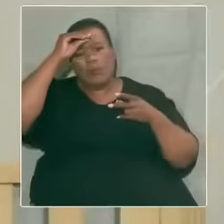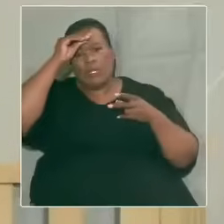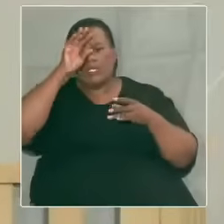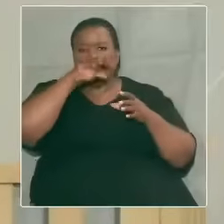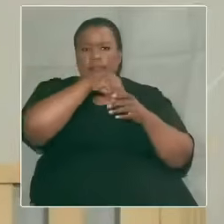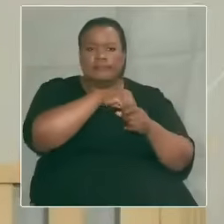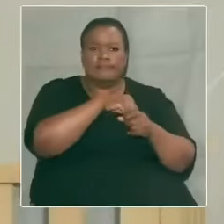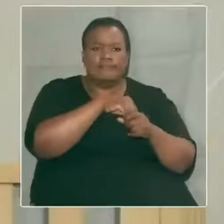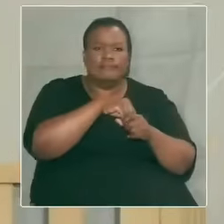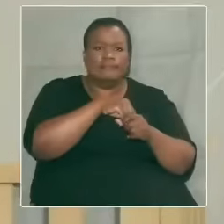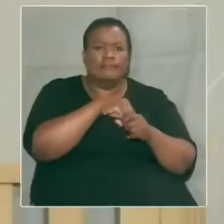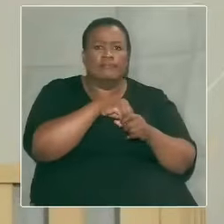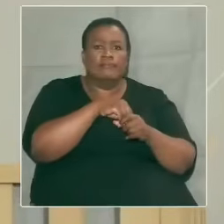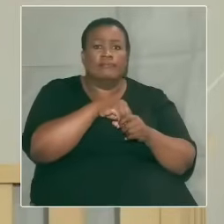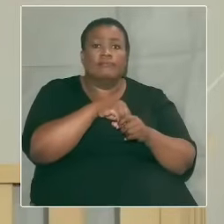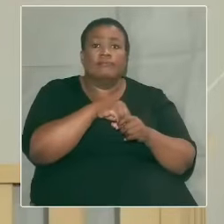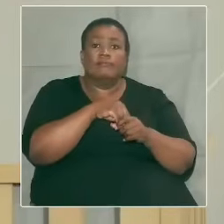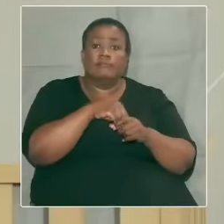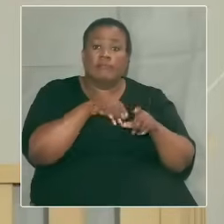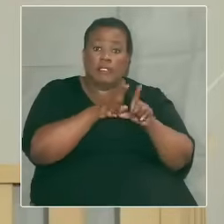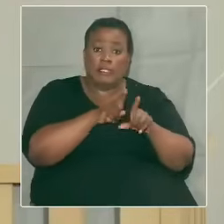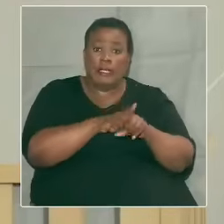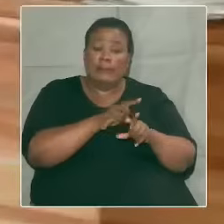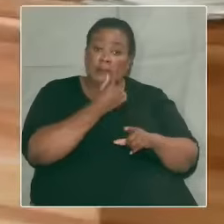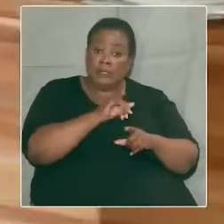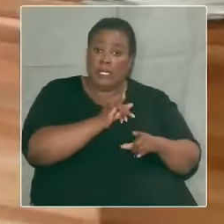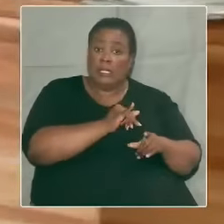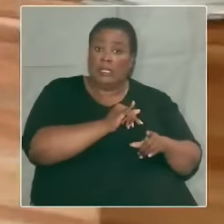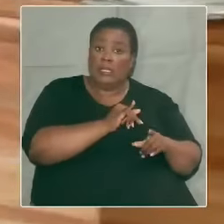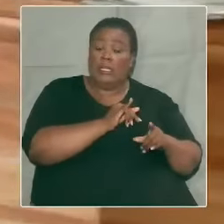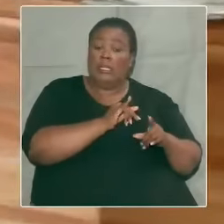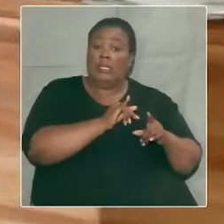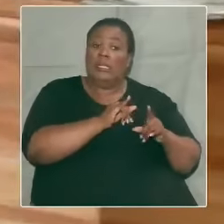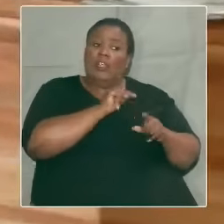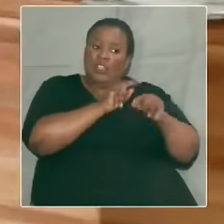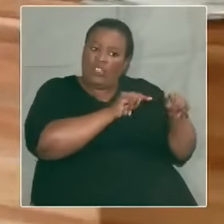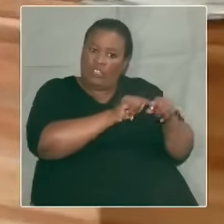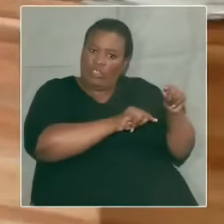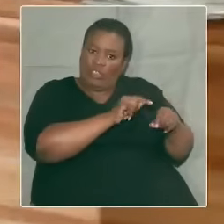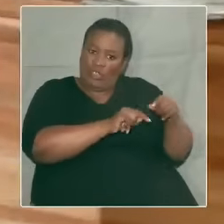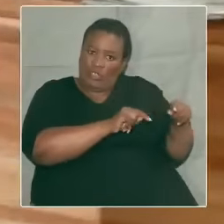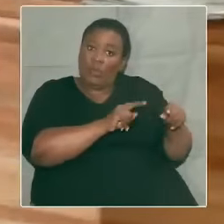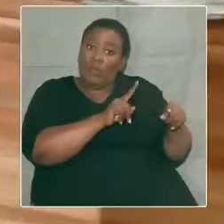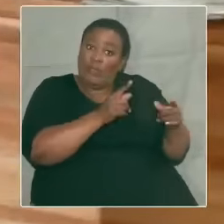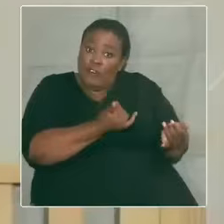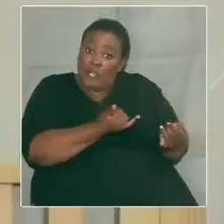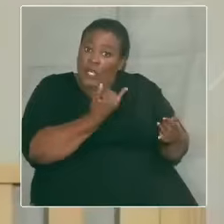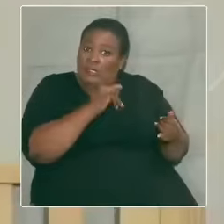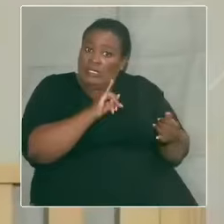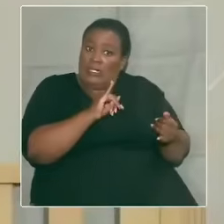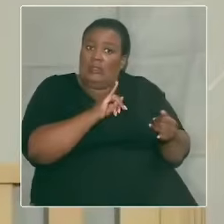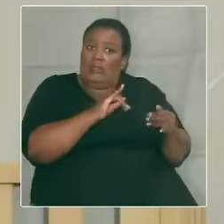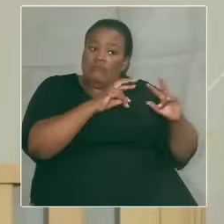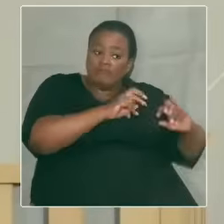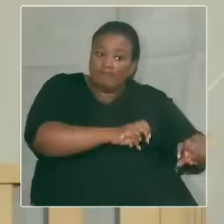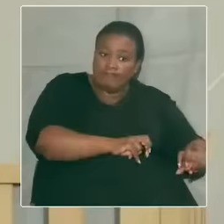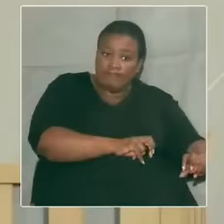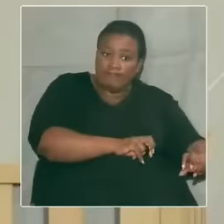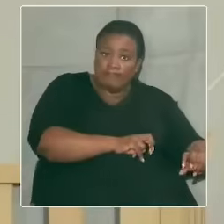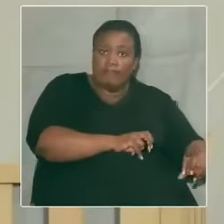that equally has that status, that it's allegations that are being looked into at this stage.